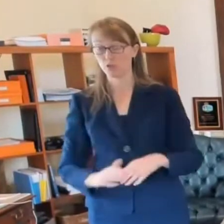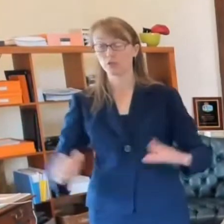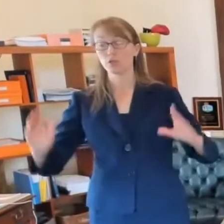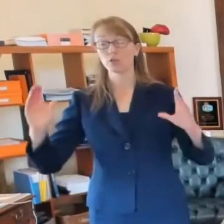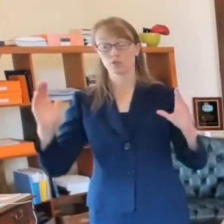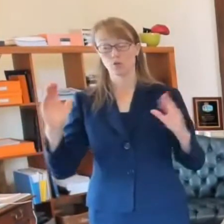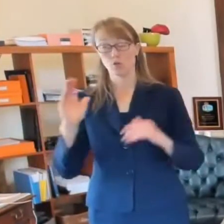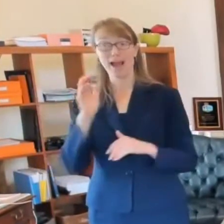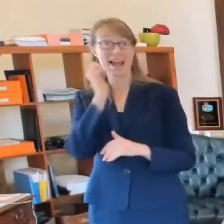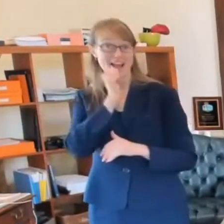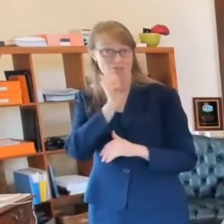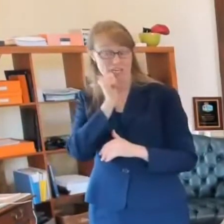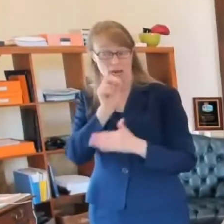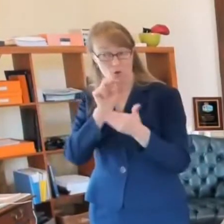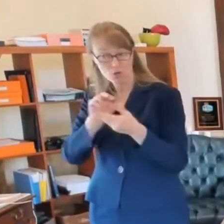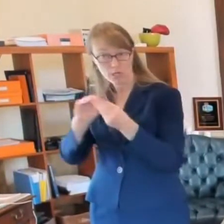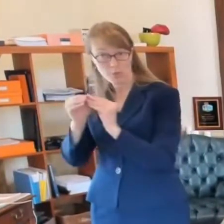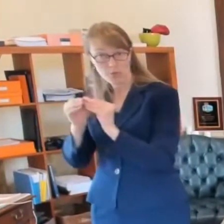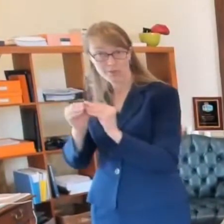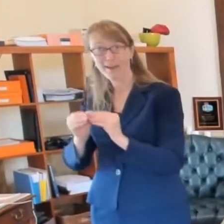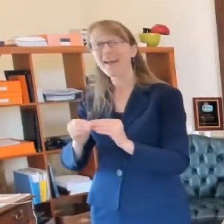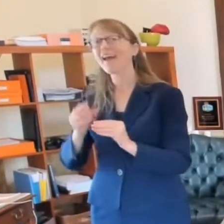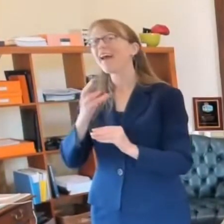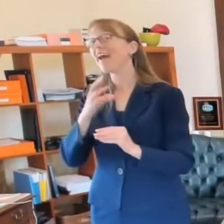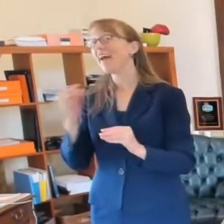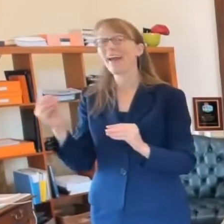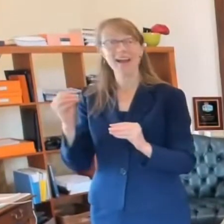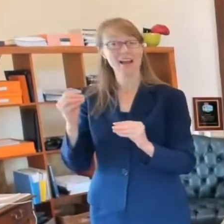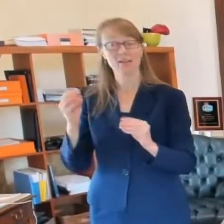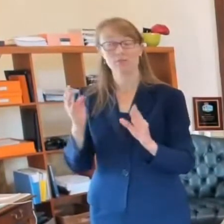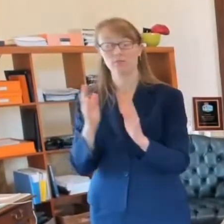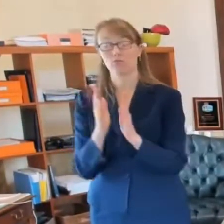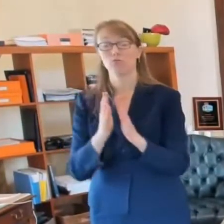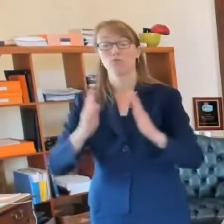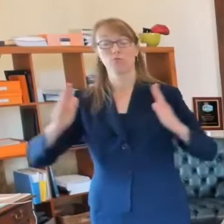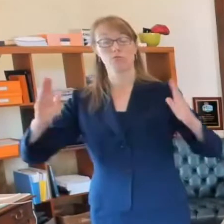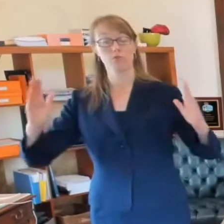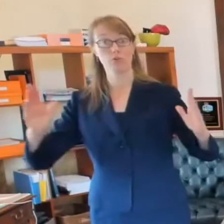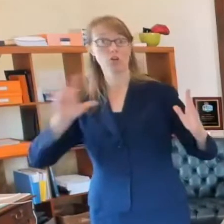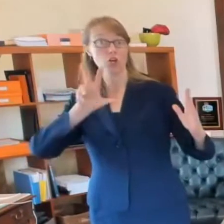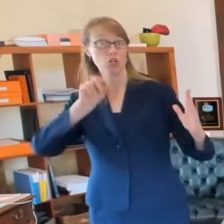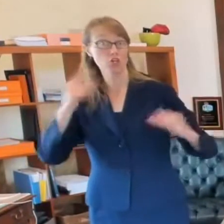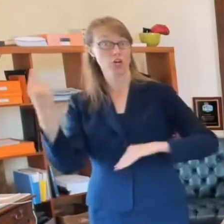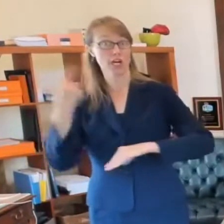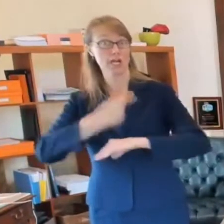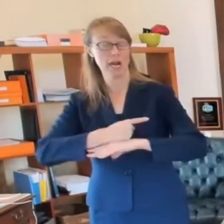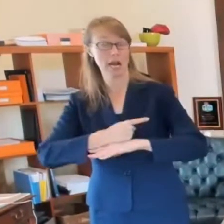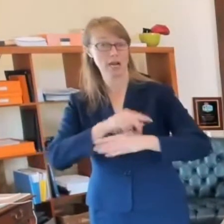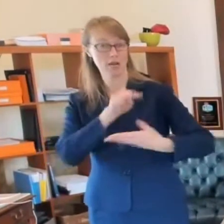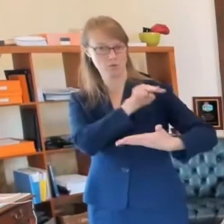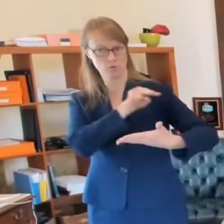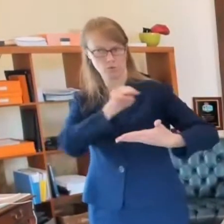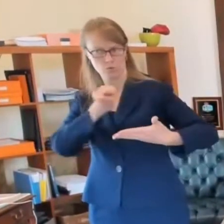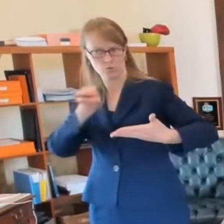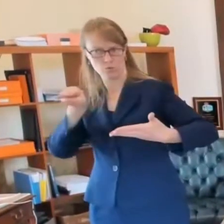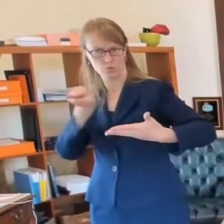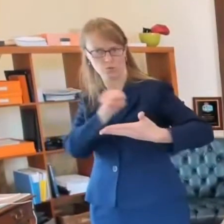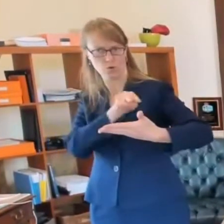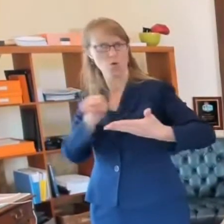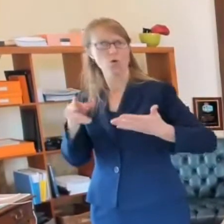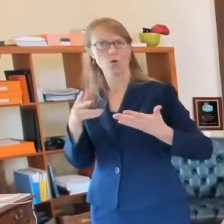days. So the 30 days from June 28th up to